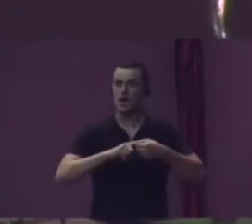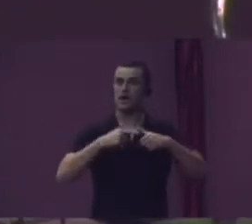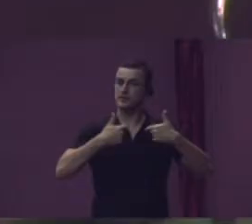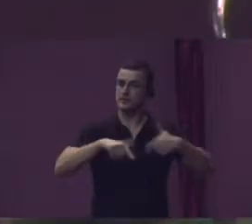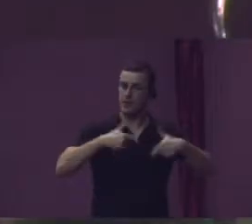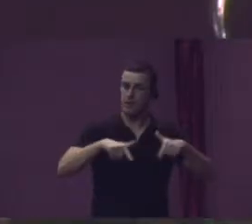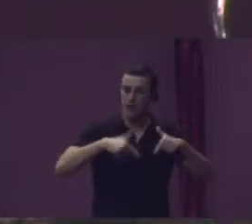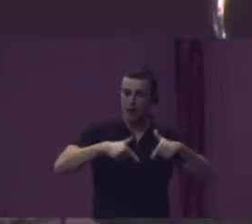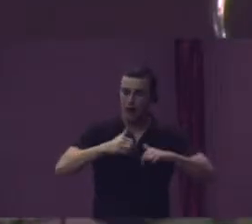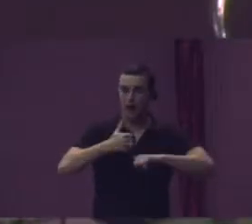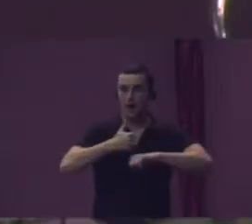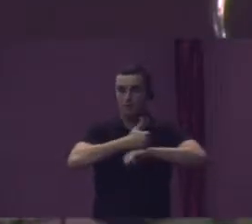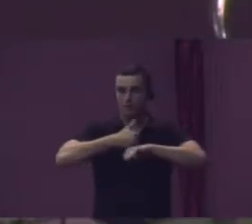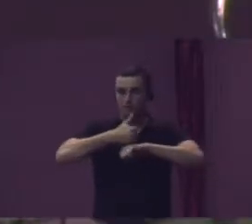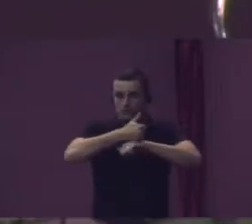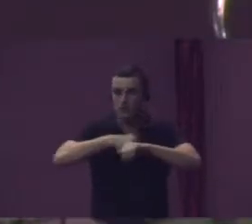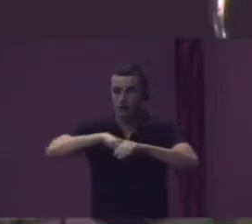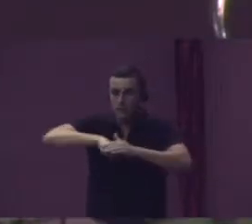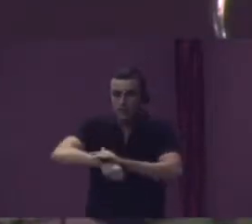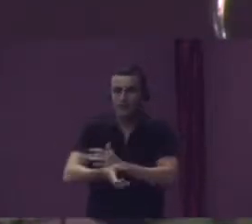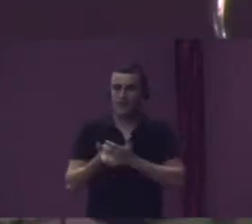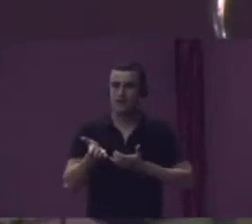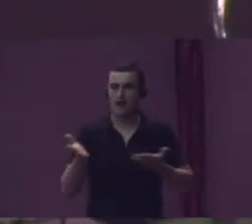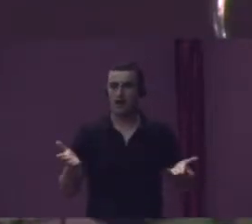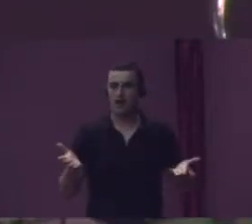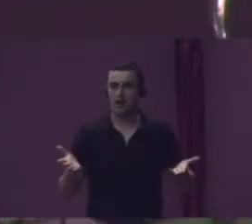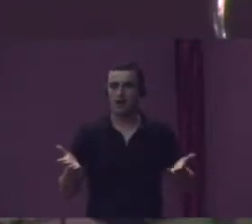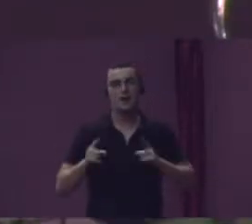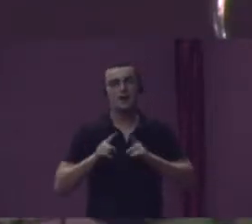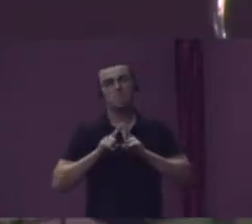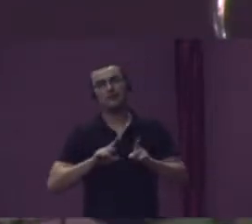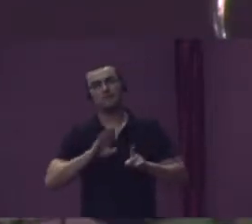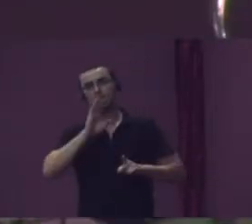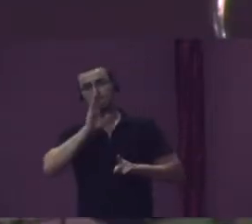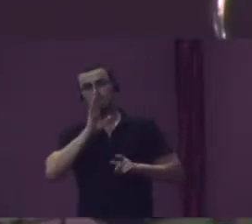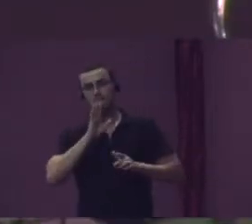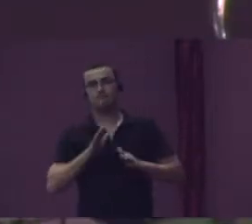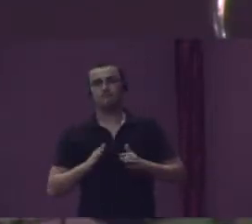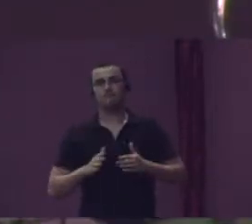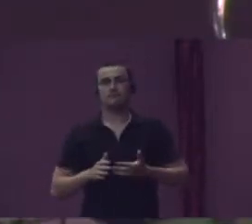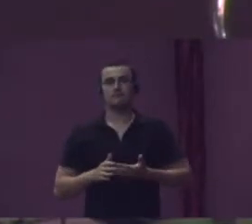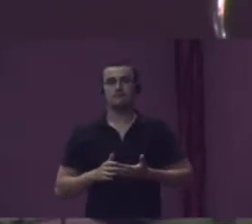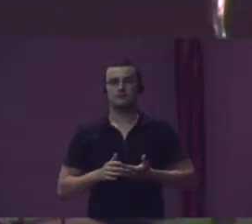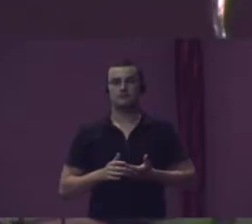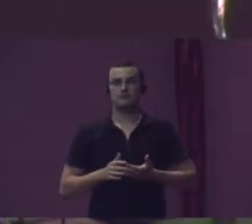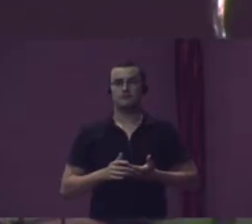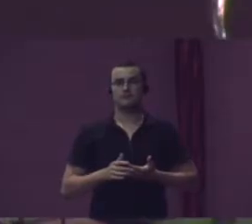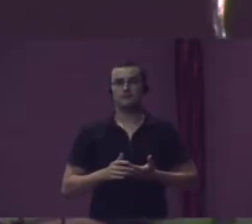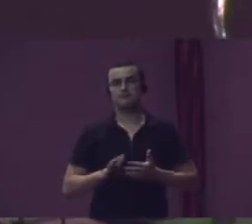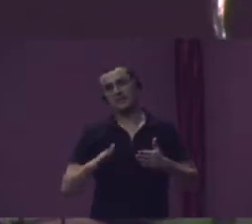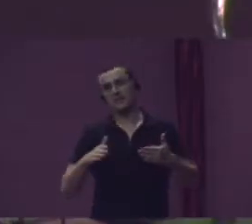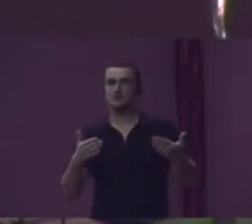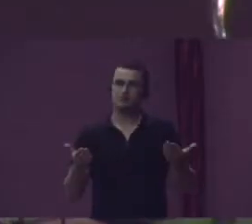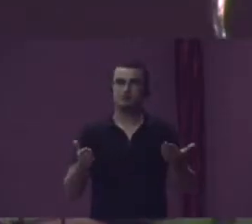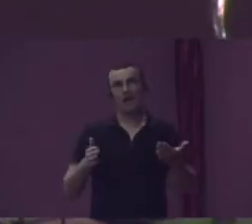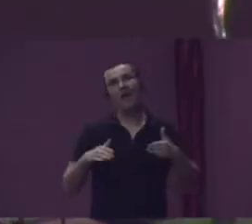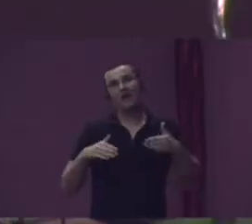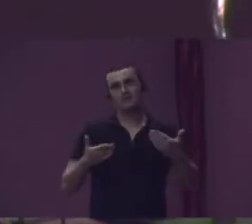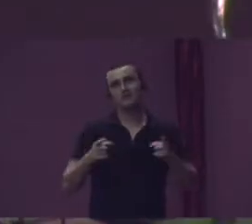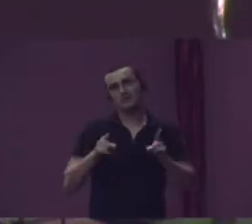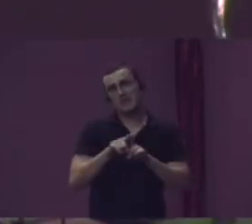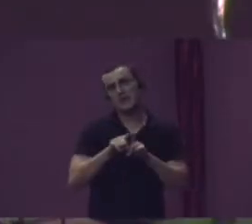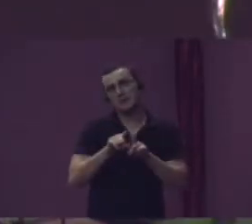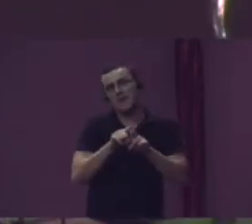the explanations for the rise of the expert obstetricians in Puerto Rico. The corporate legal framework that arose in